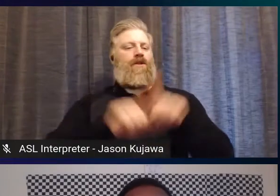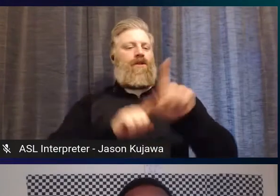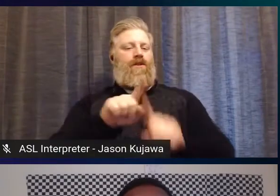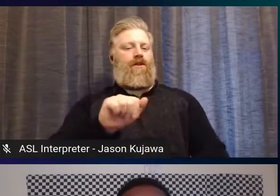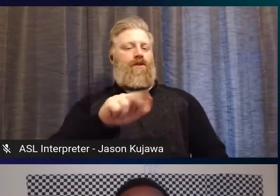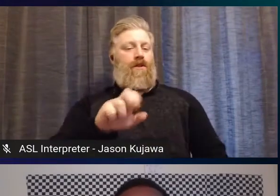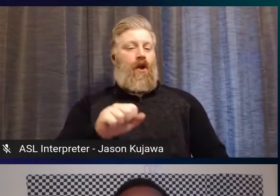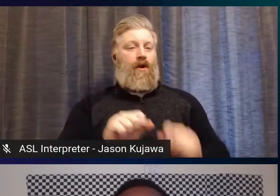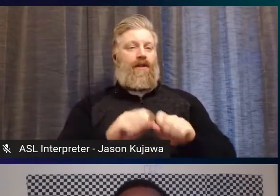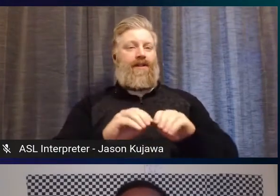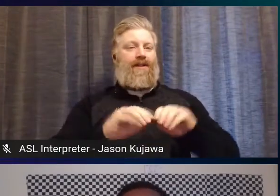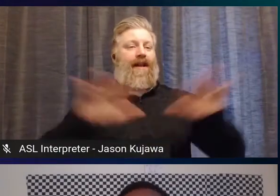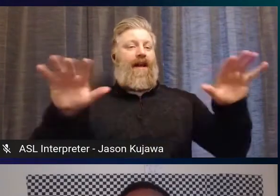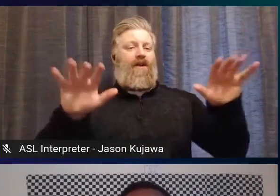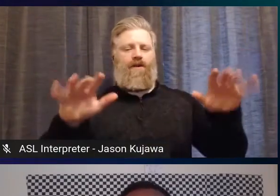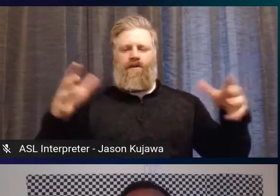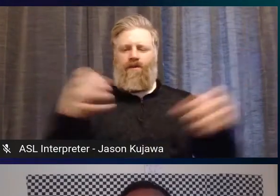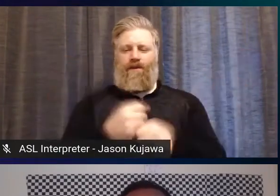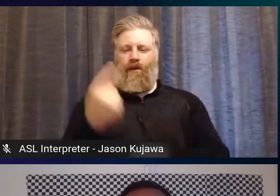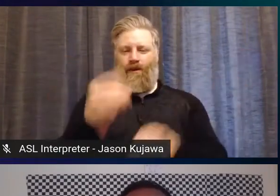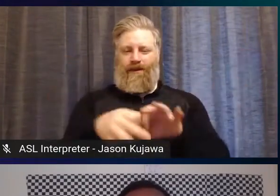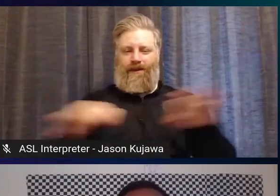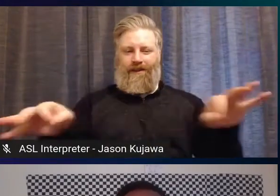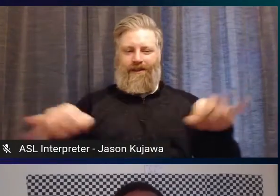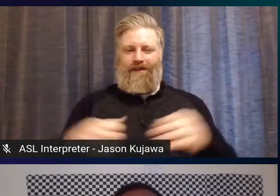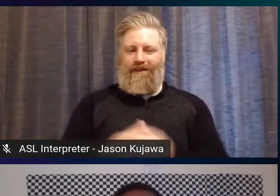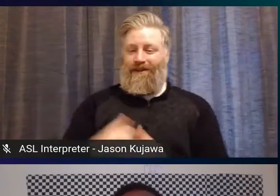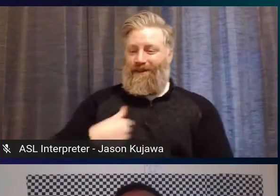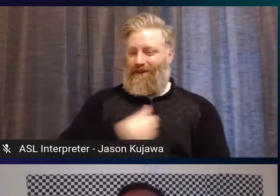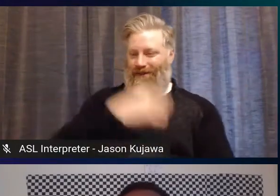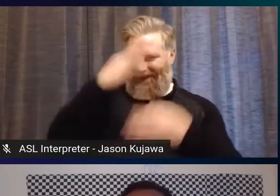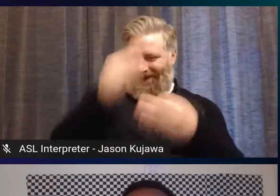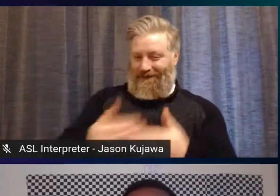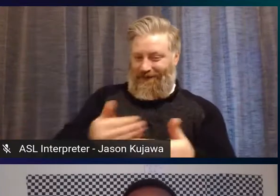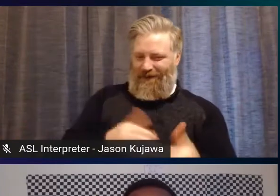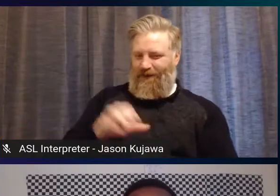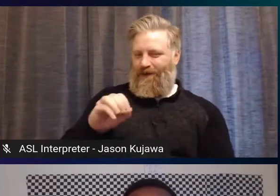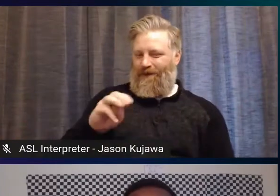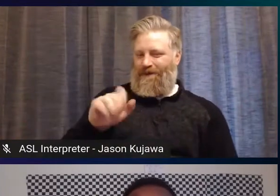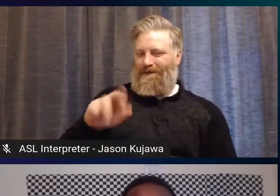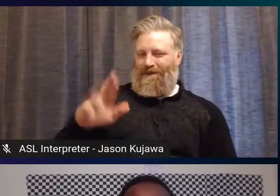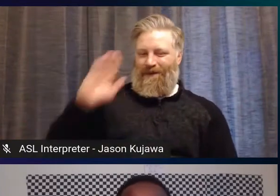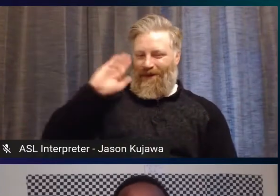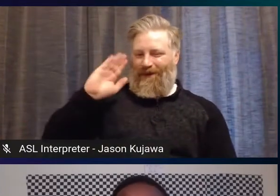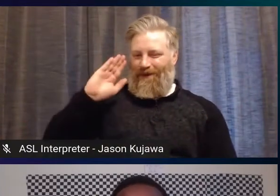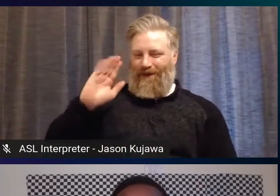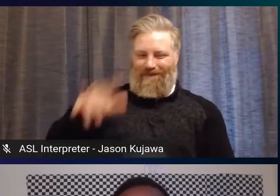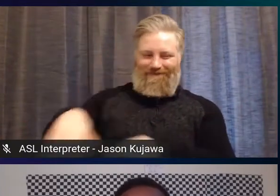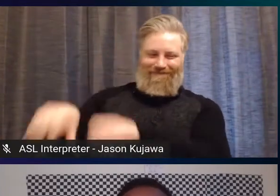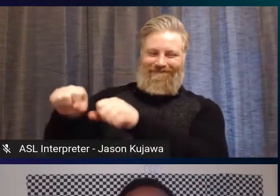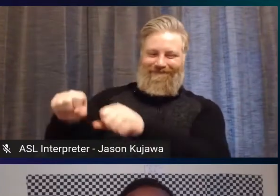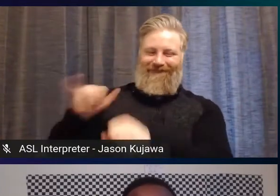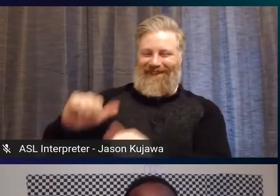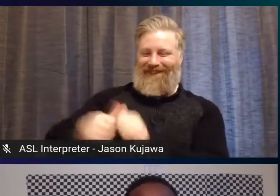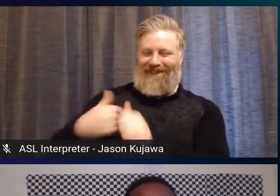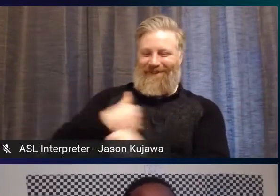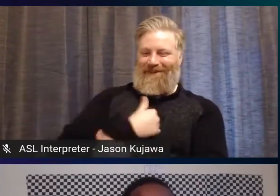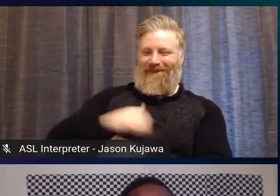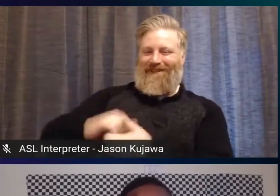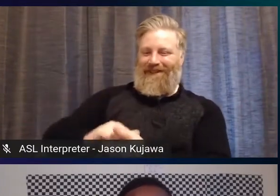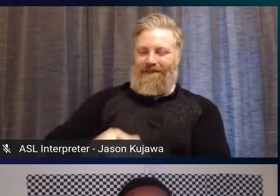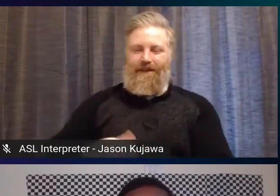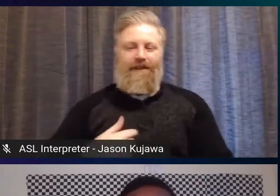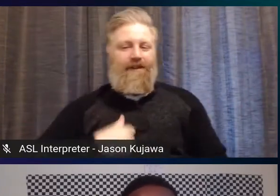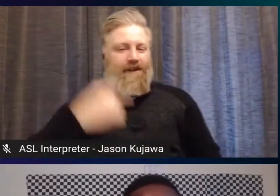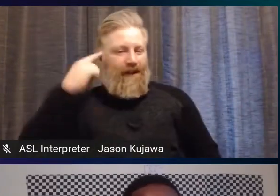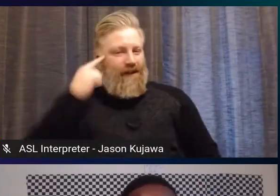sentence. We decided beforehand Omar's going to do it, so that's how we collaborated on this one. And I think you have already